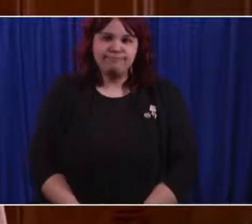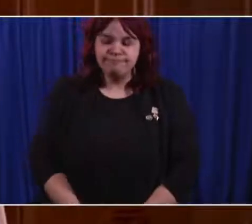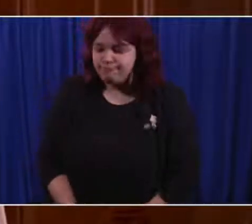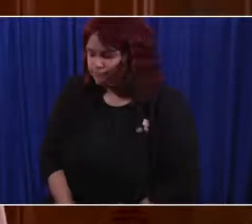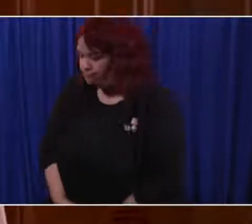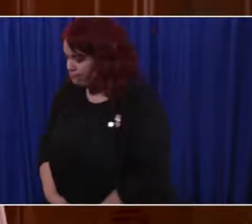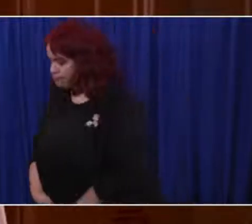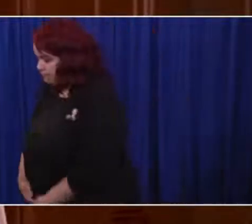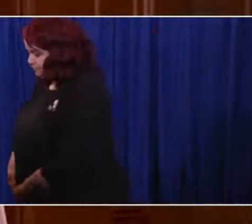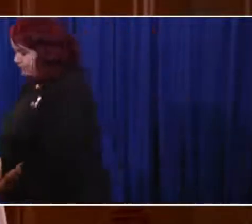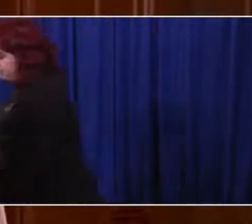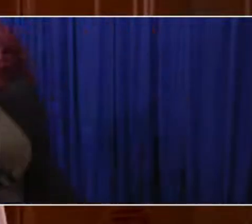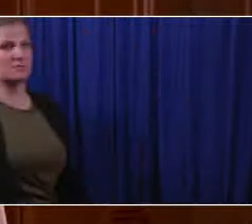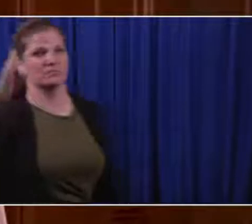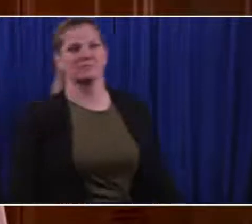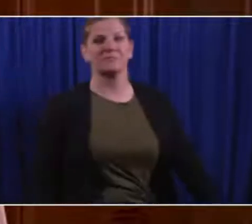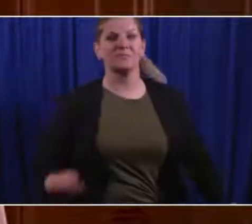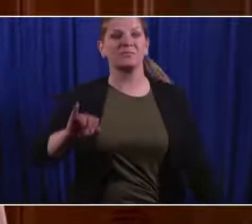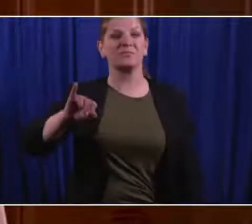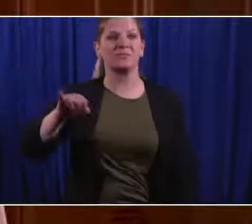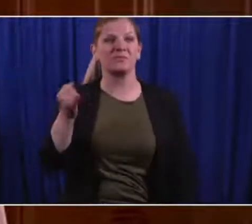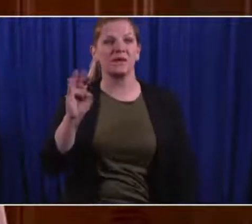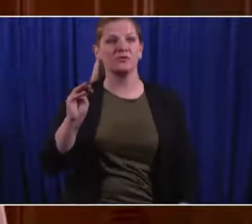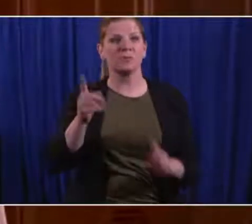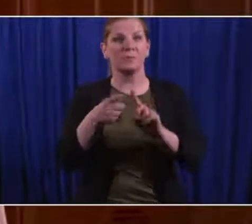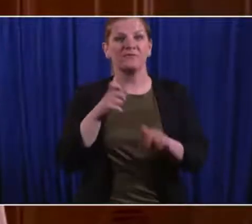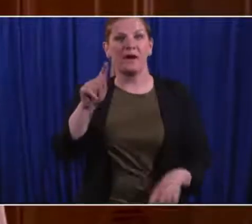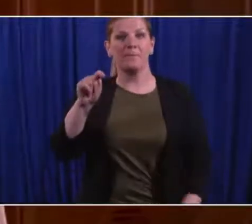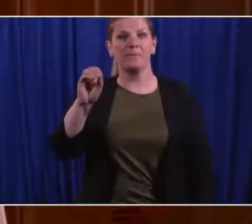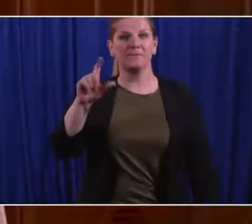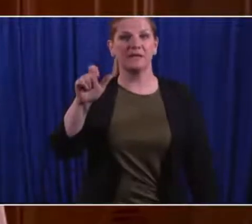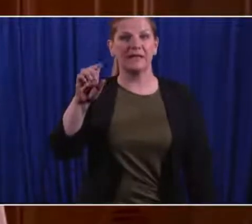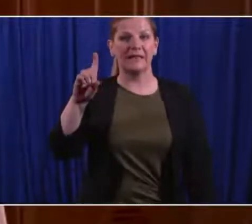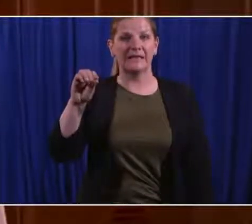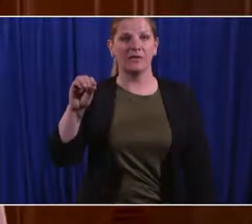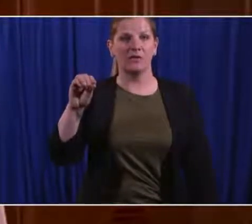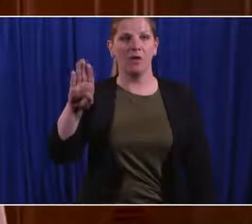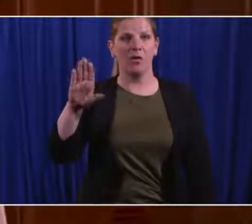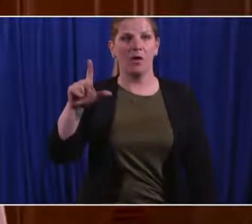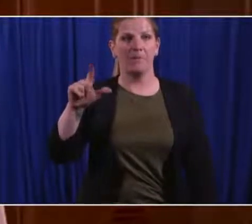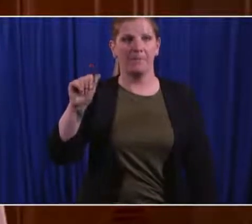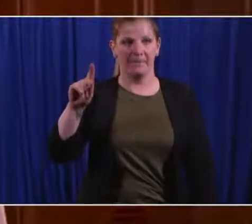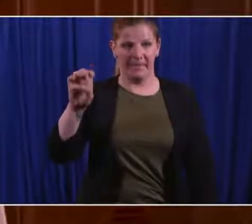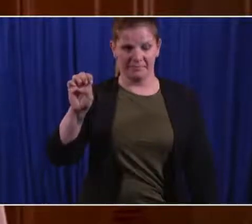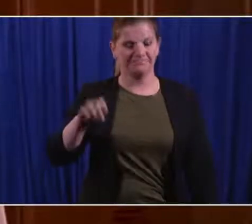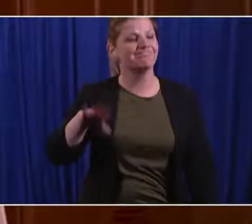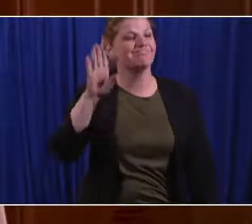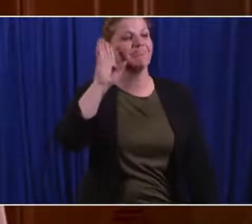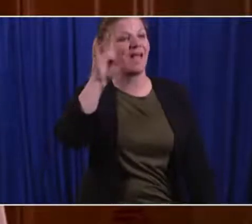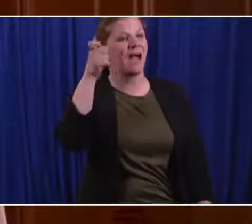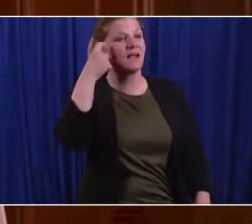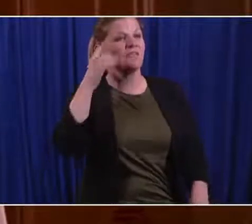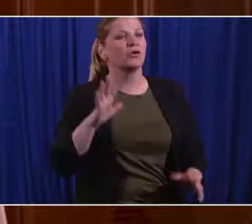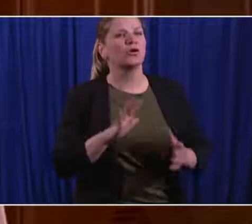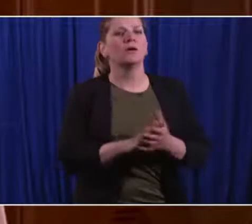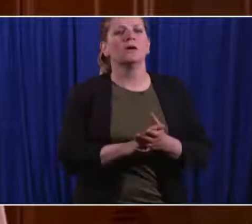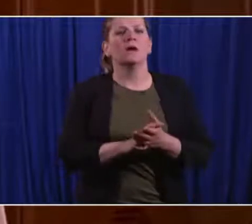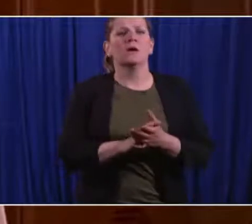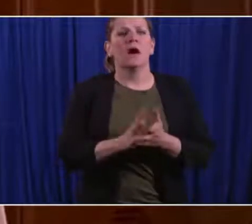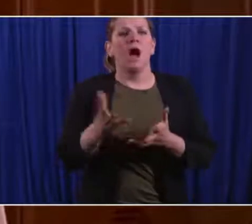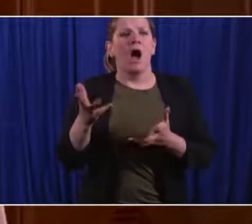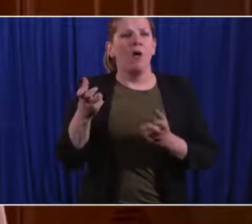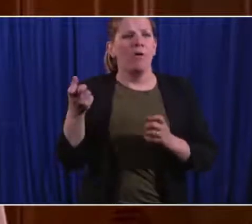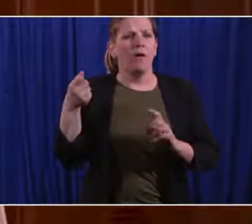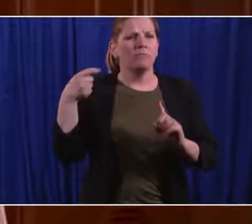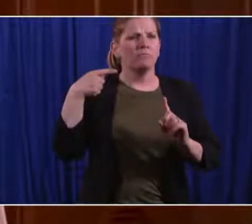Next question is from Jim Province of the Toledo Blade. Hi, Governor. Jim. I'd like to go back to getting your thoughts